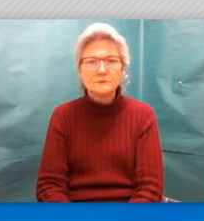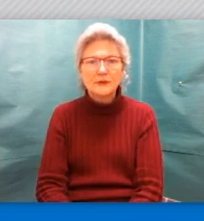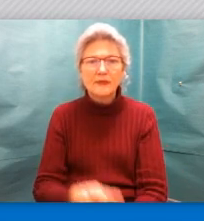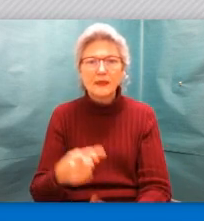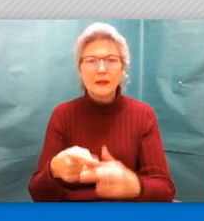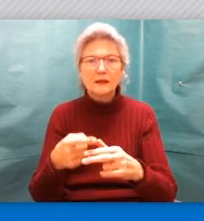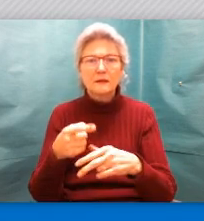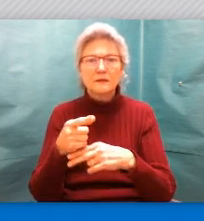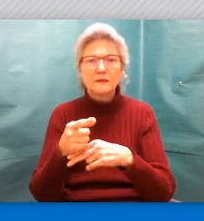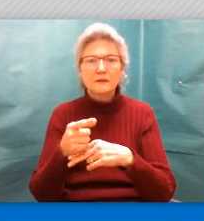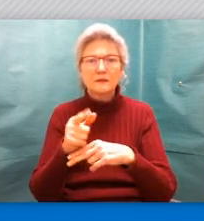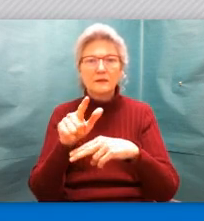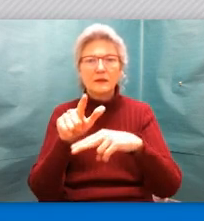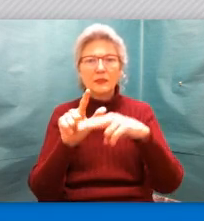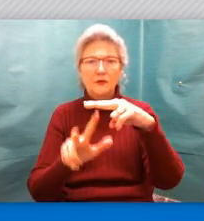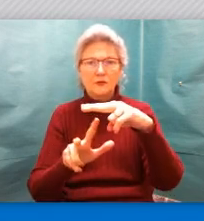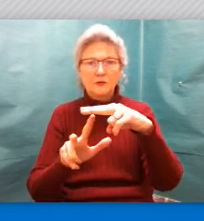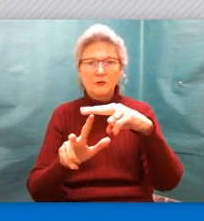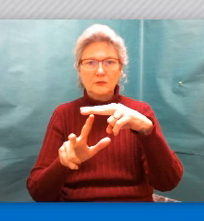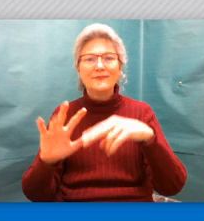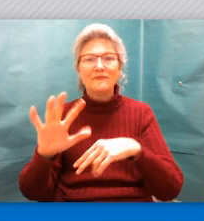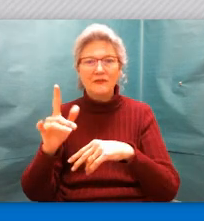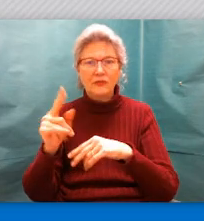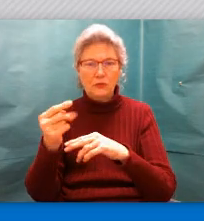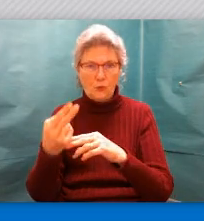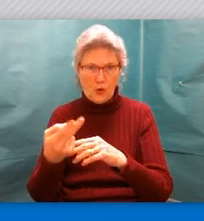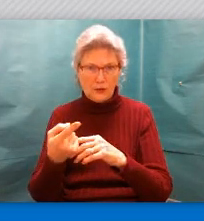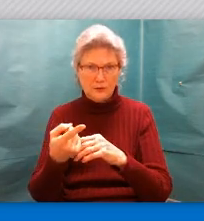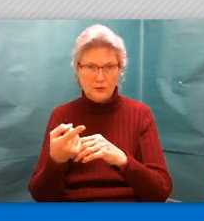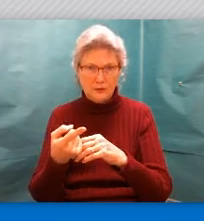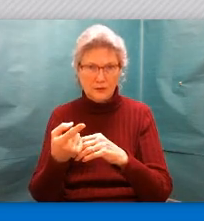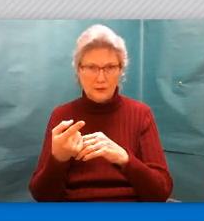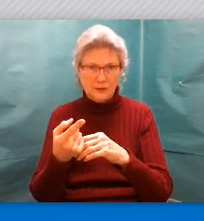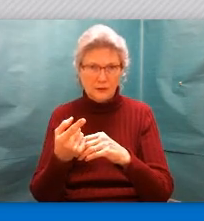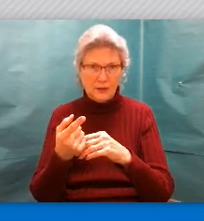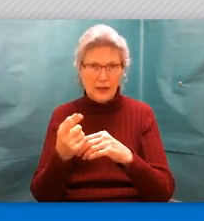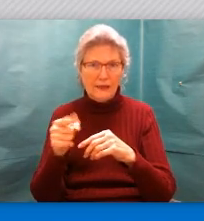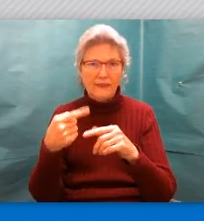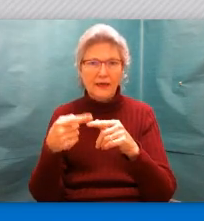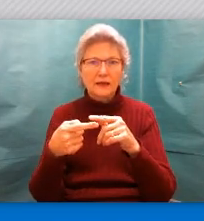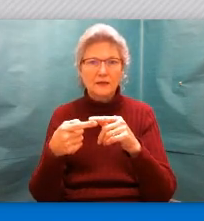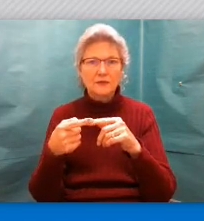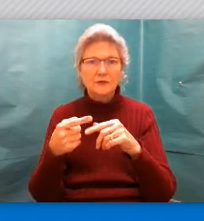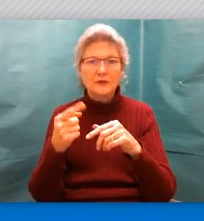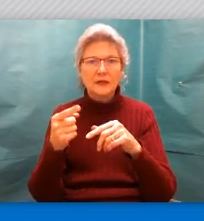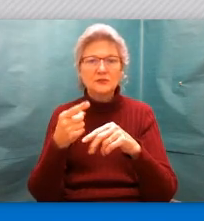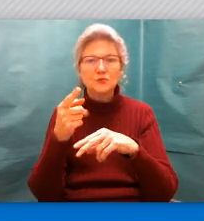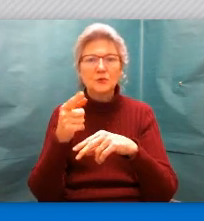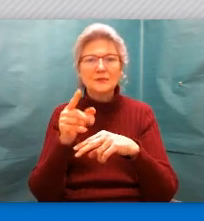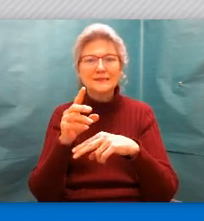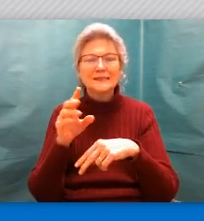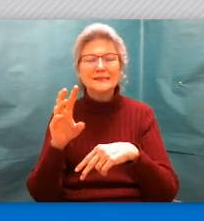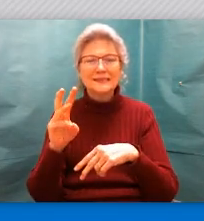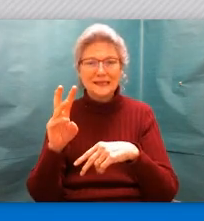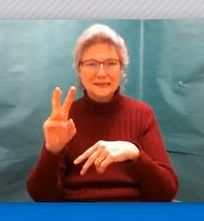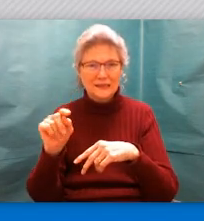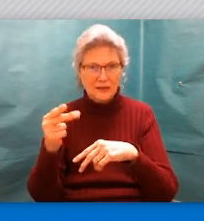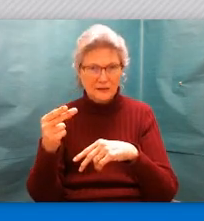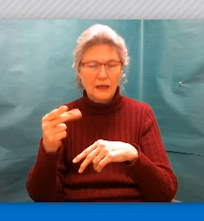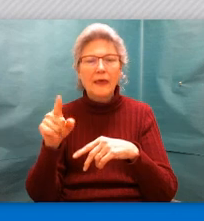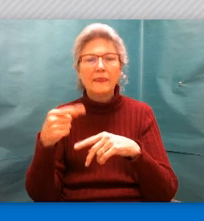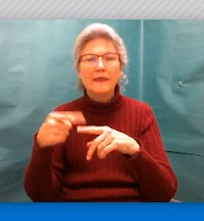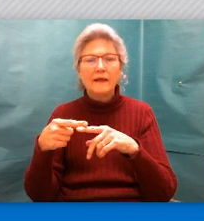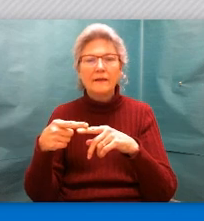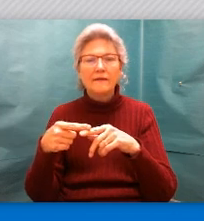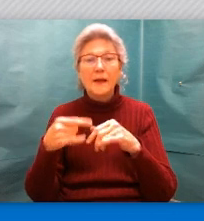Then I will do my 5th one. I'm getting there. And we'll do the next one.